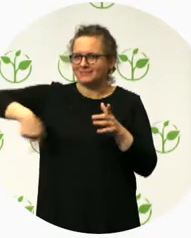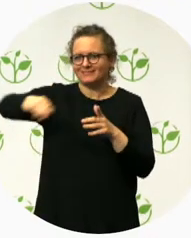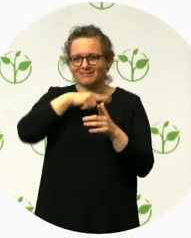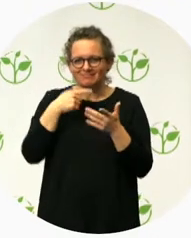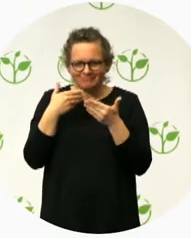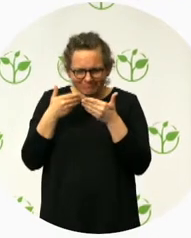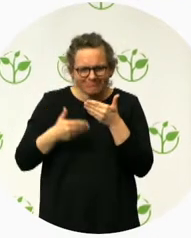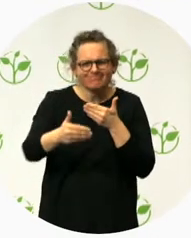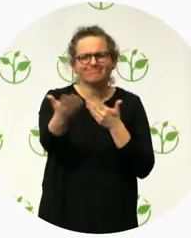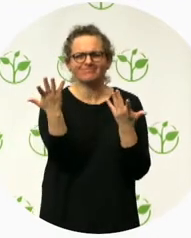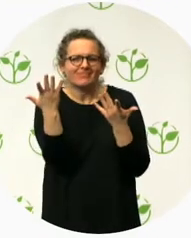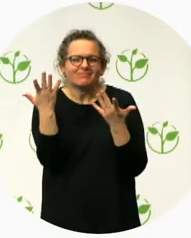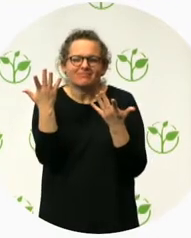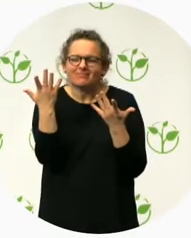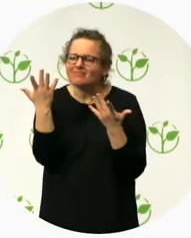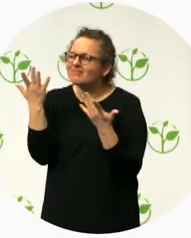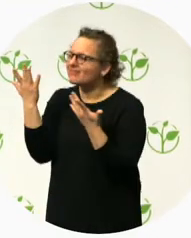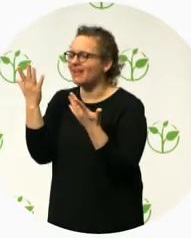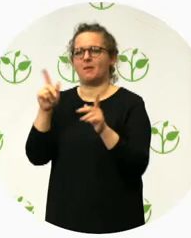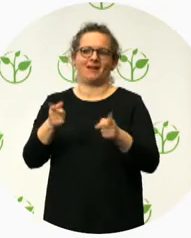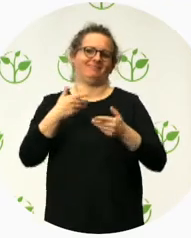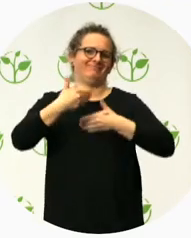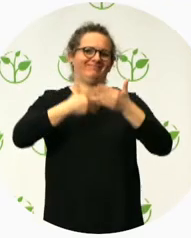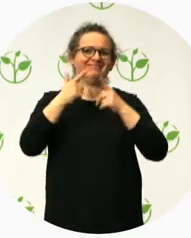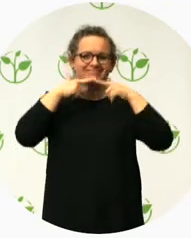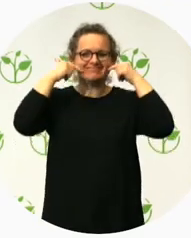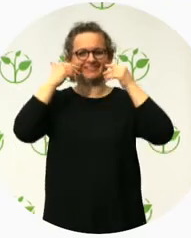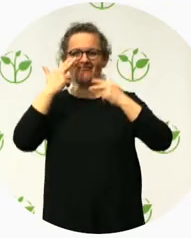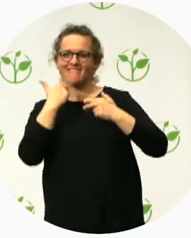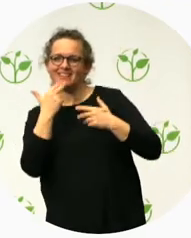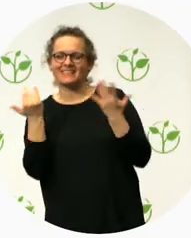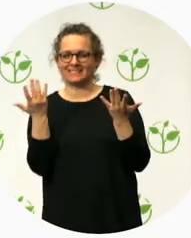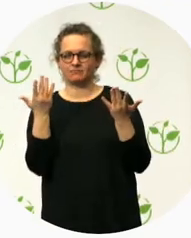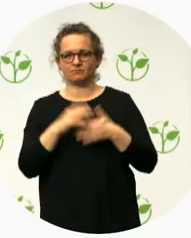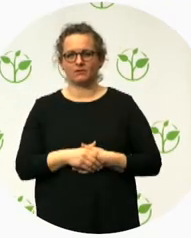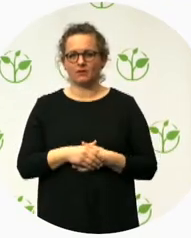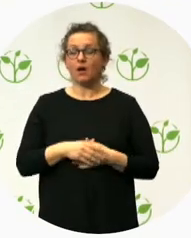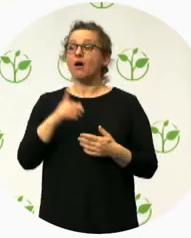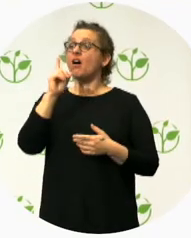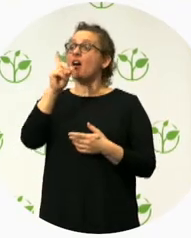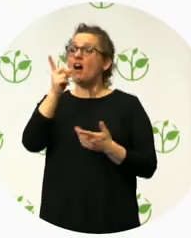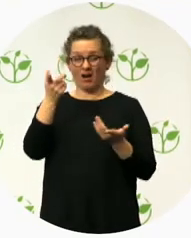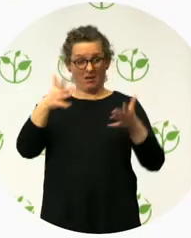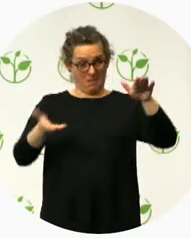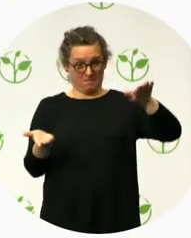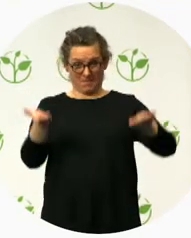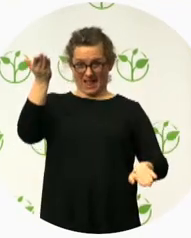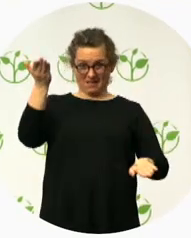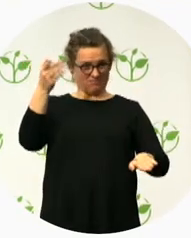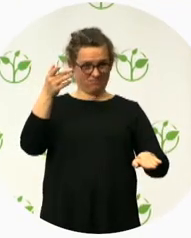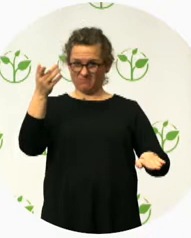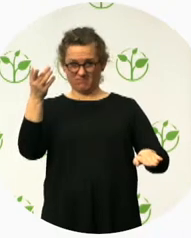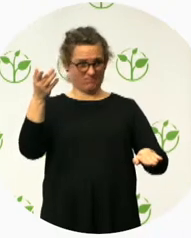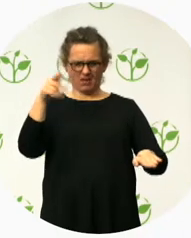microphone, one of the reasons that I think the accessibility gap still continues to exist is the lack of critical global